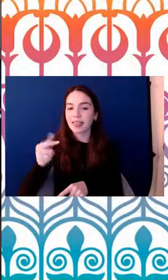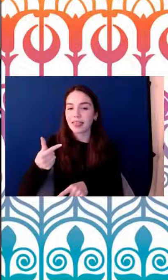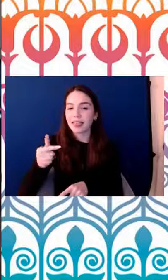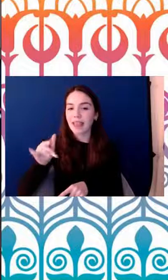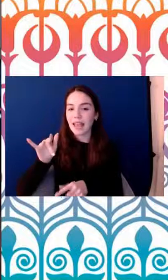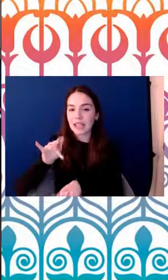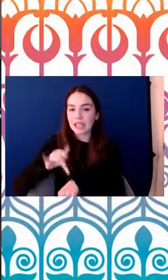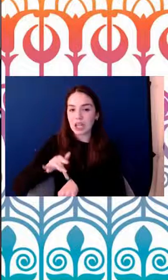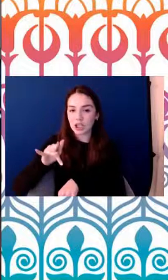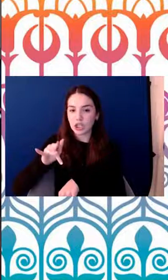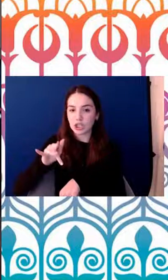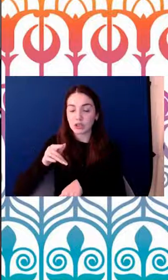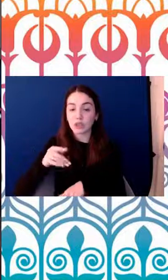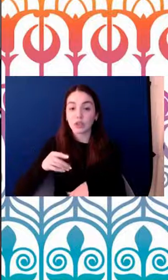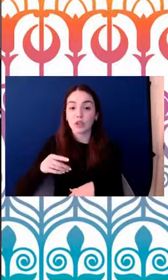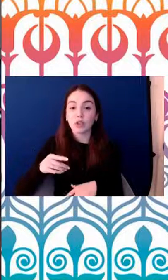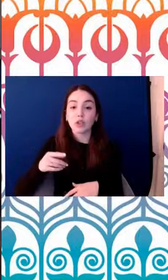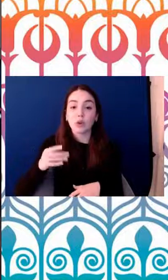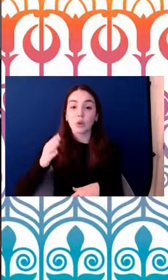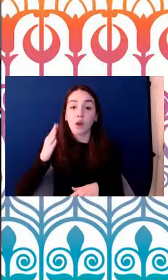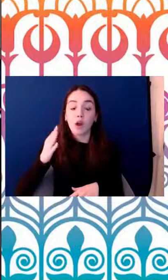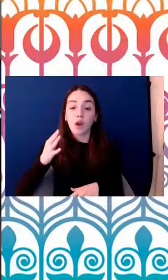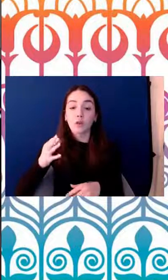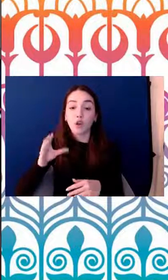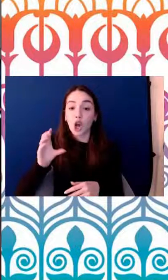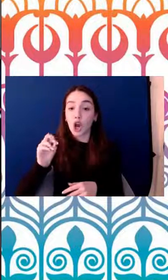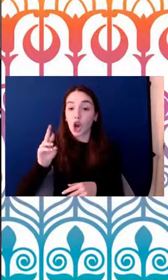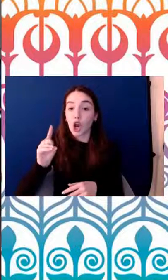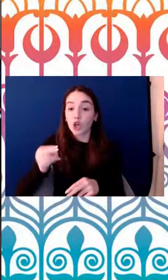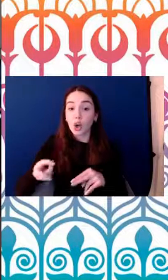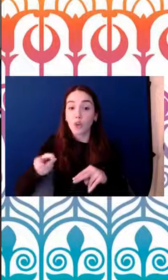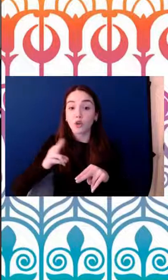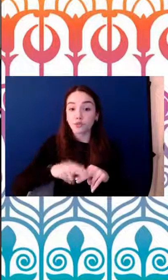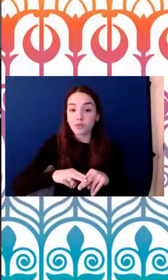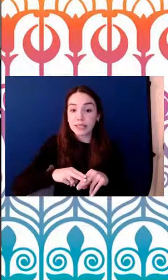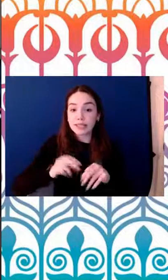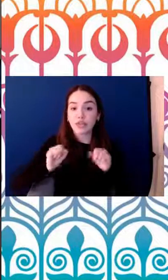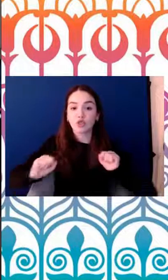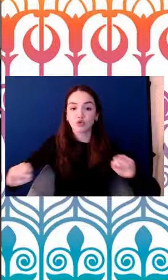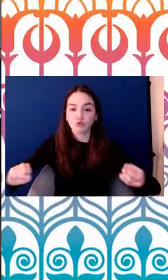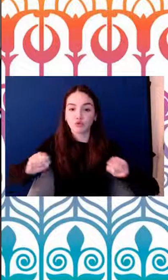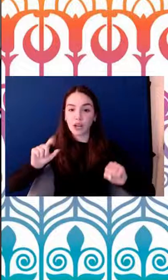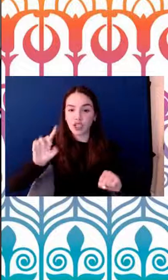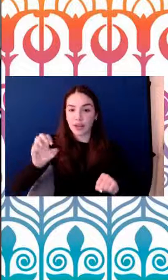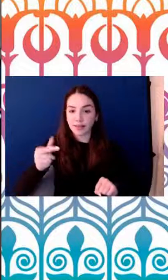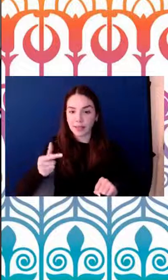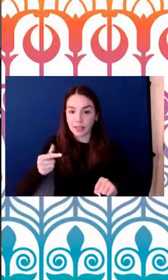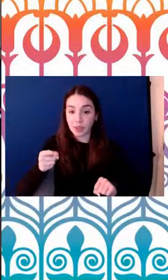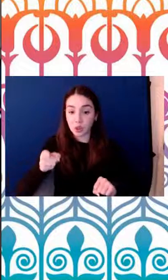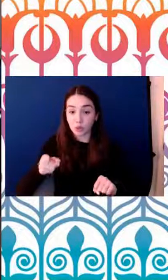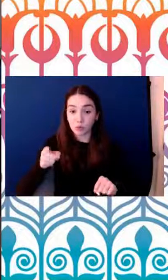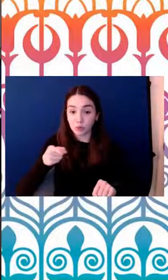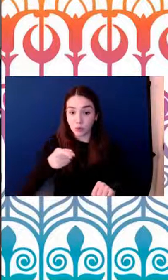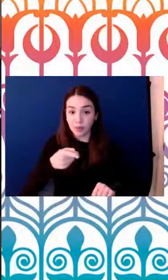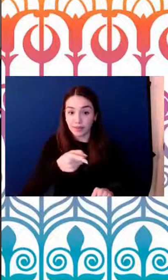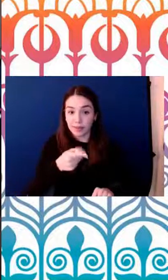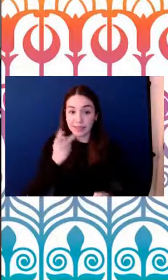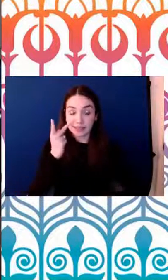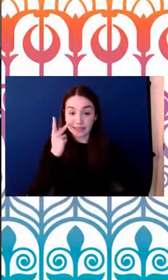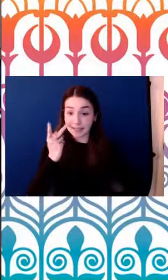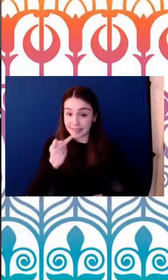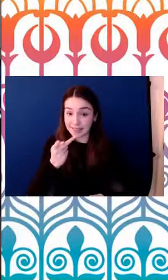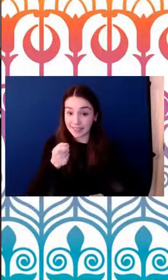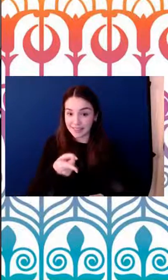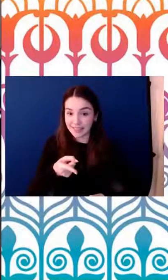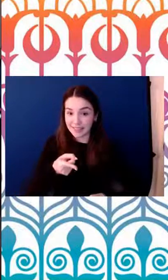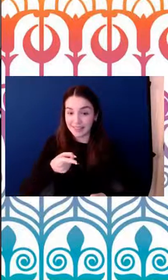is going to increase our cardio and stretch our legs out. So you just go like this. See? I even got